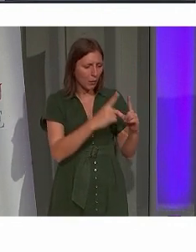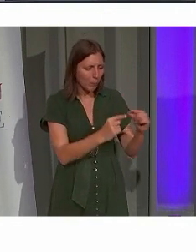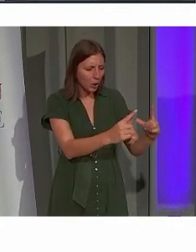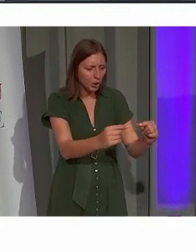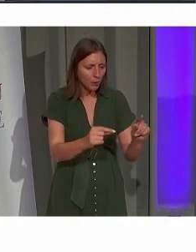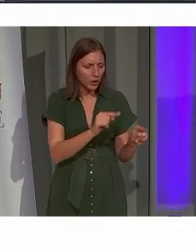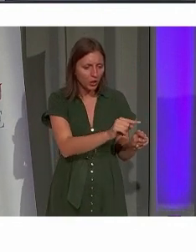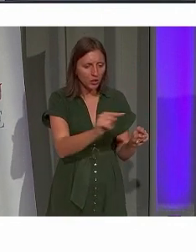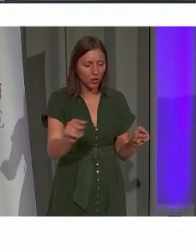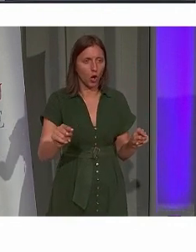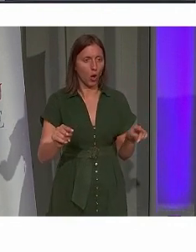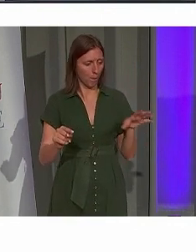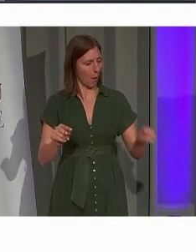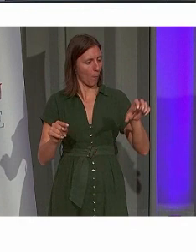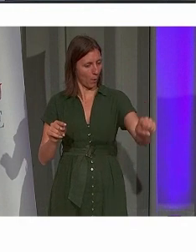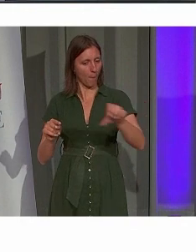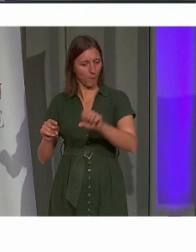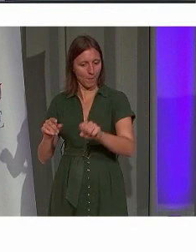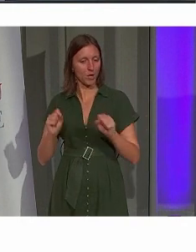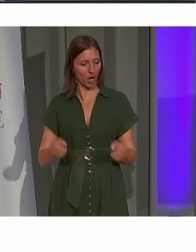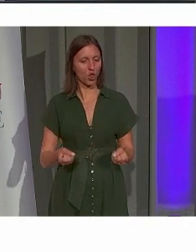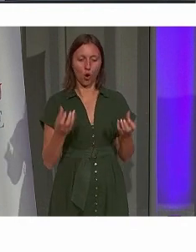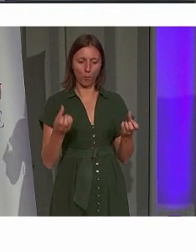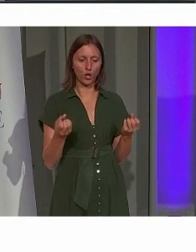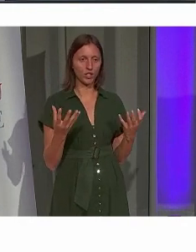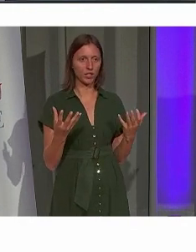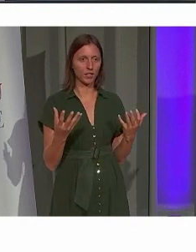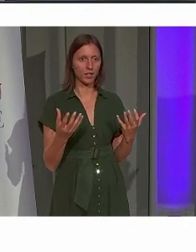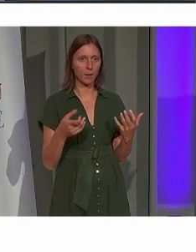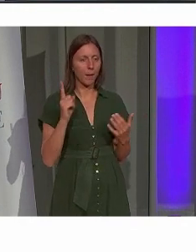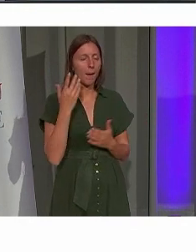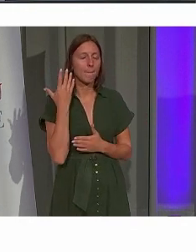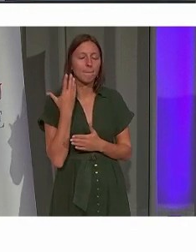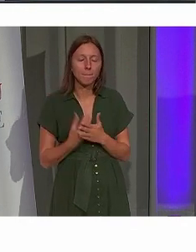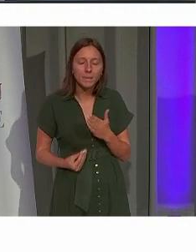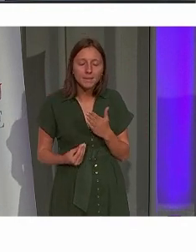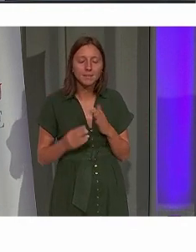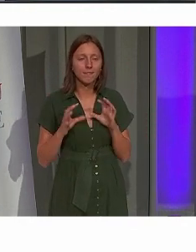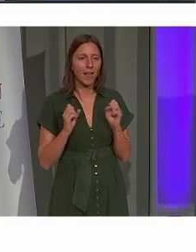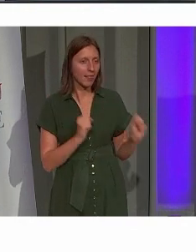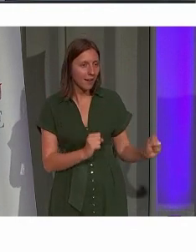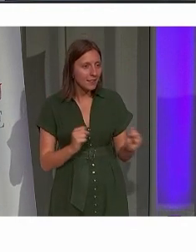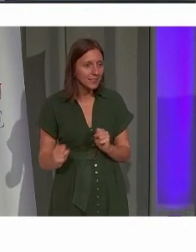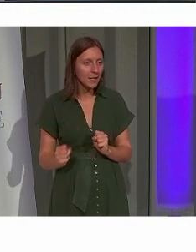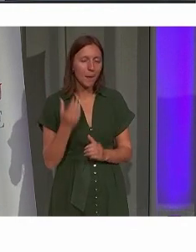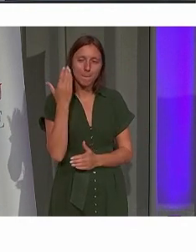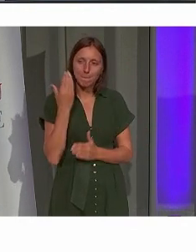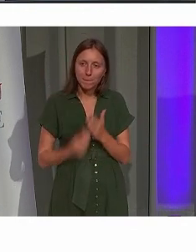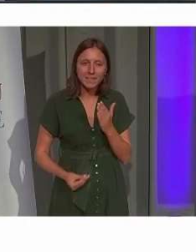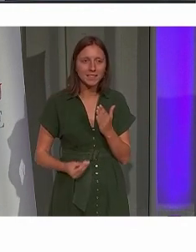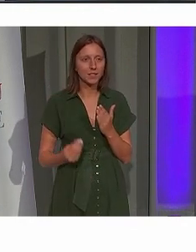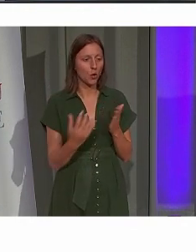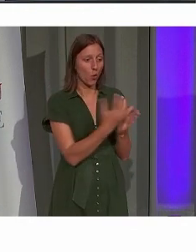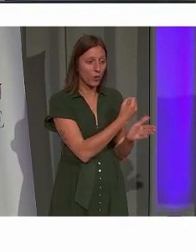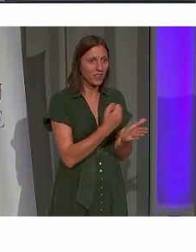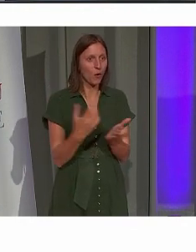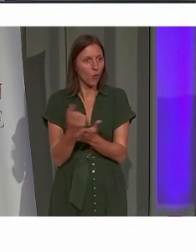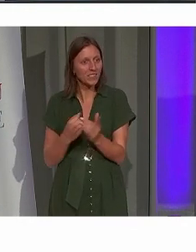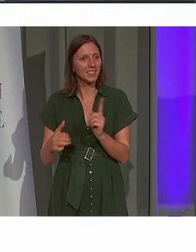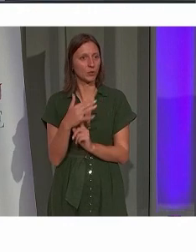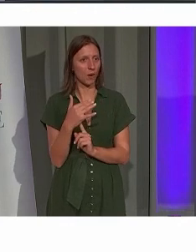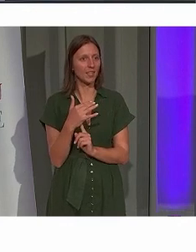well, when you talk about a dangerous points project, you might give solutions to the dangers, but then you